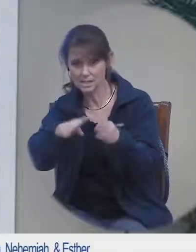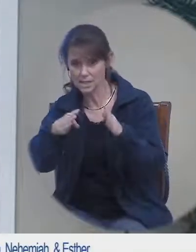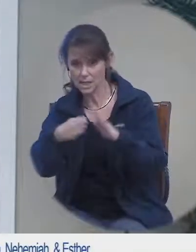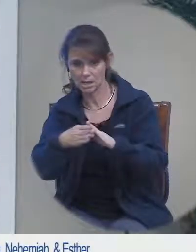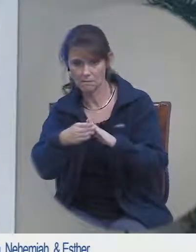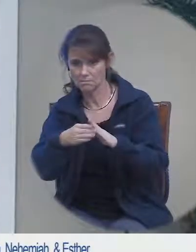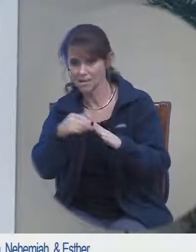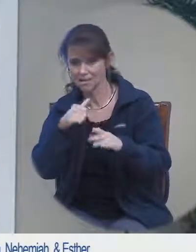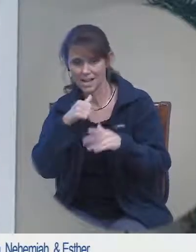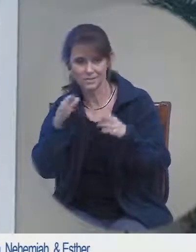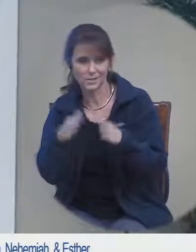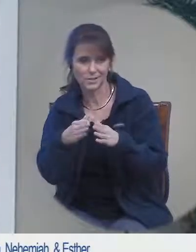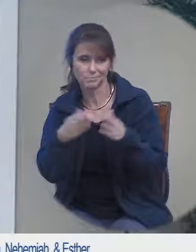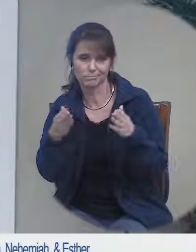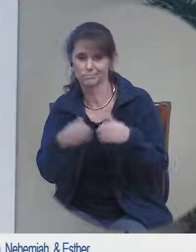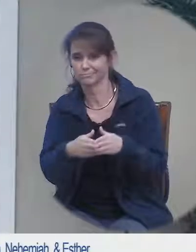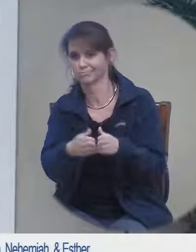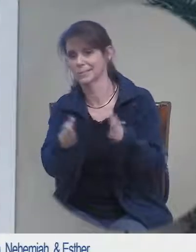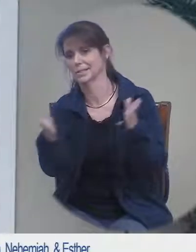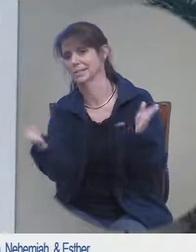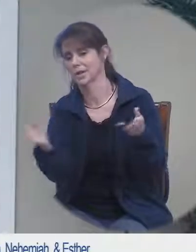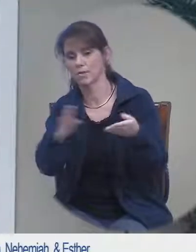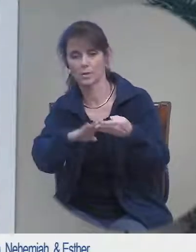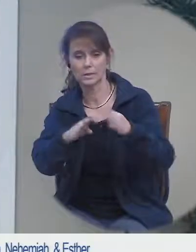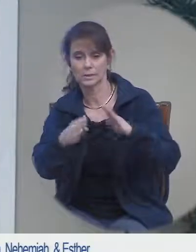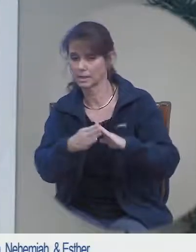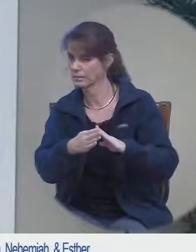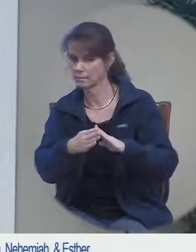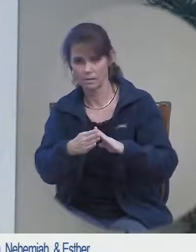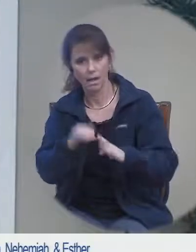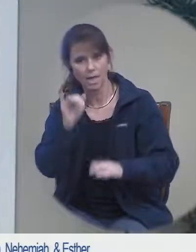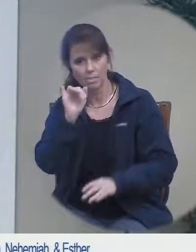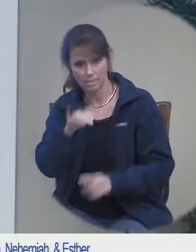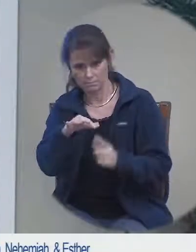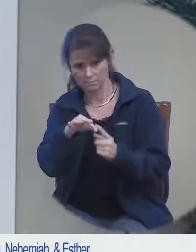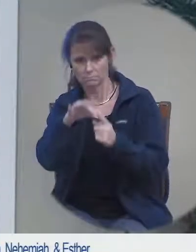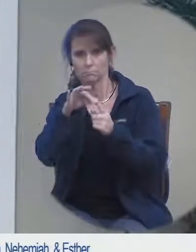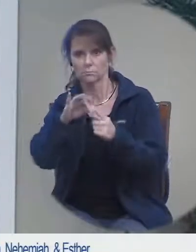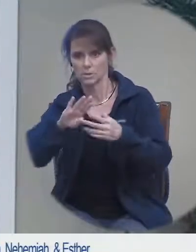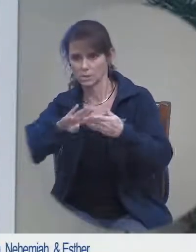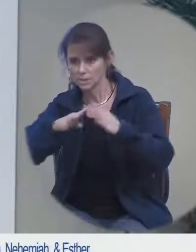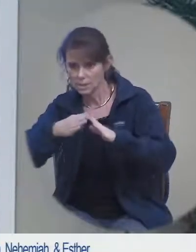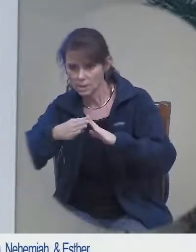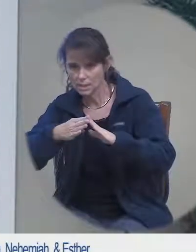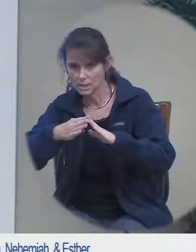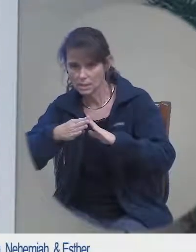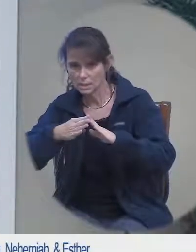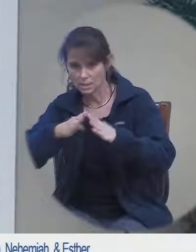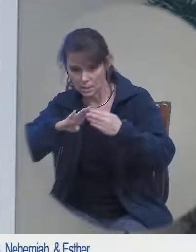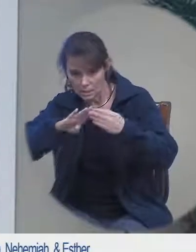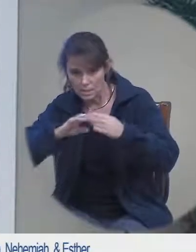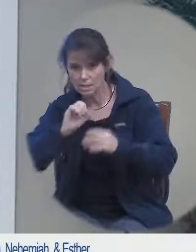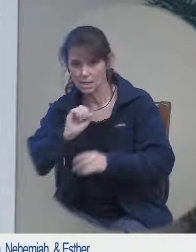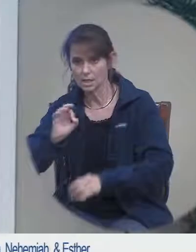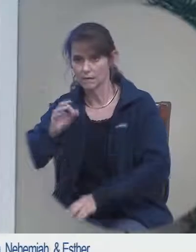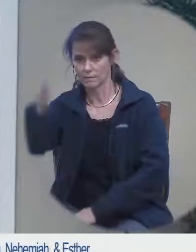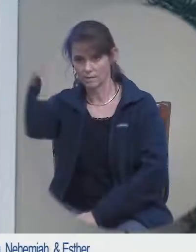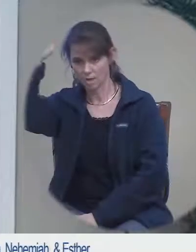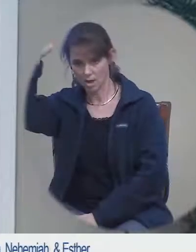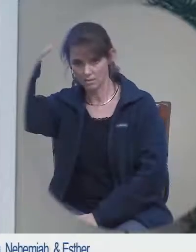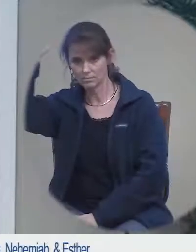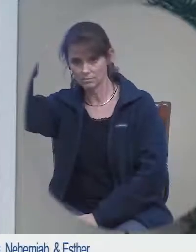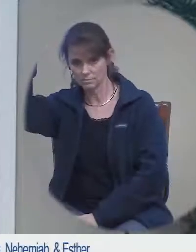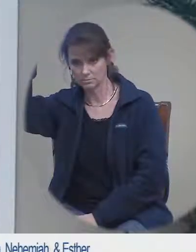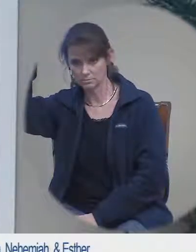municipal action, an action of building, but they were building up the city of God. But it was also a reminder that this city was